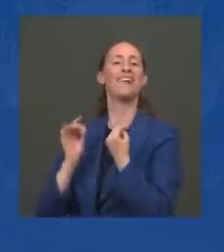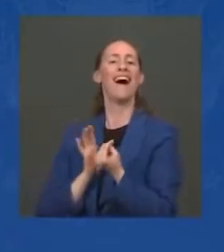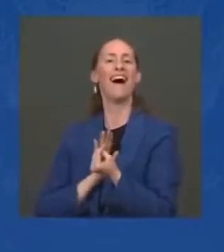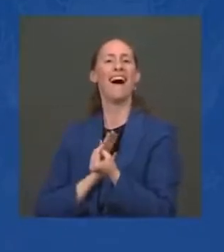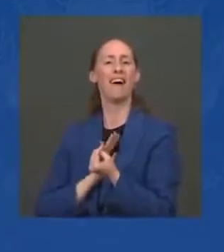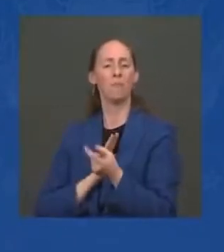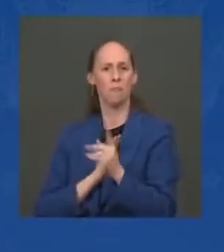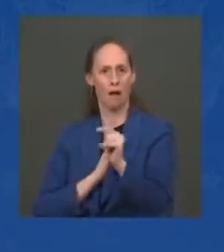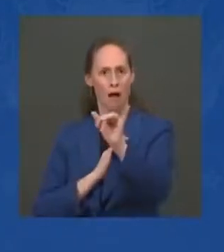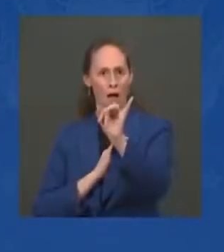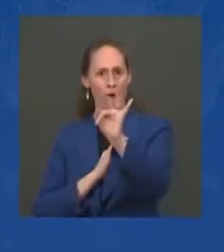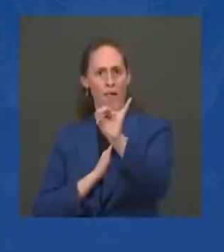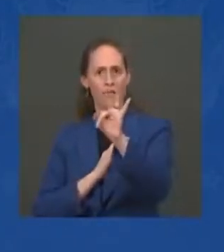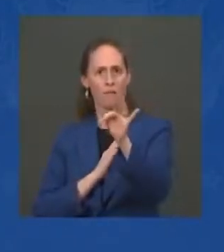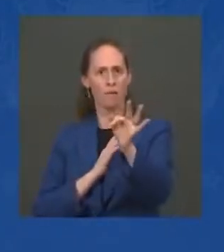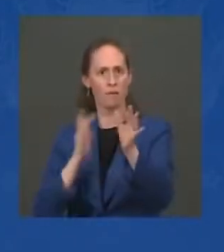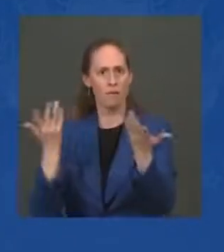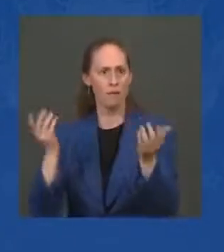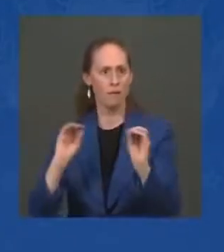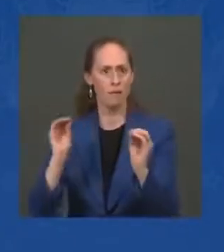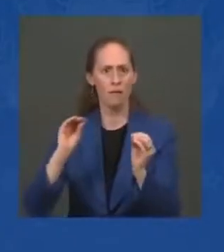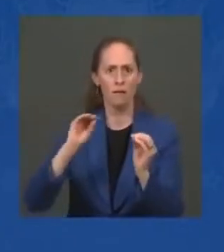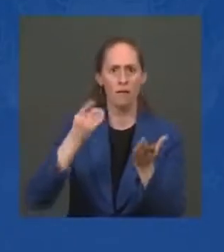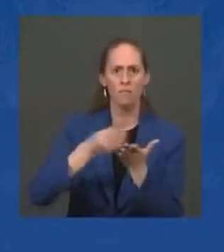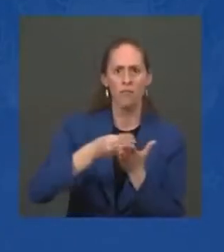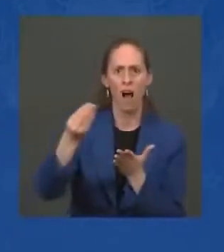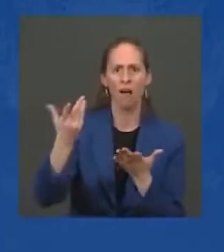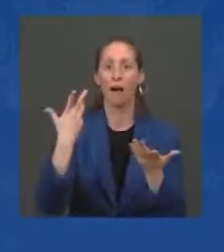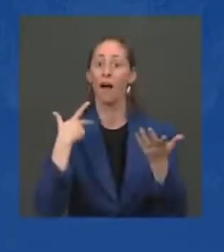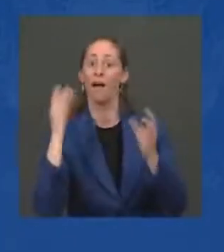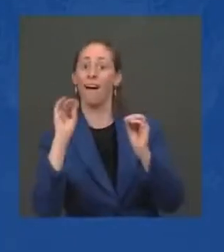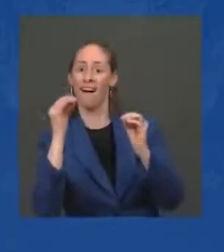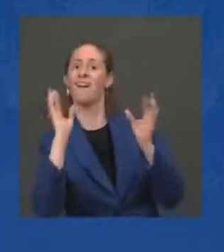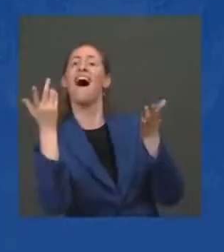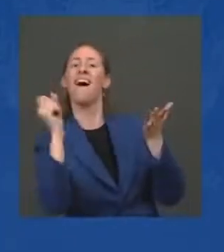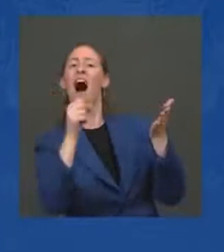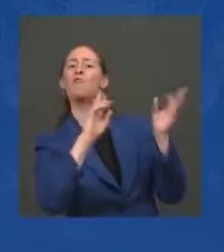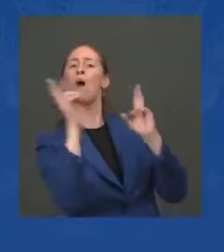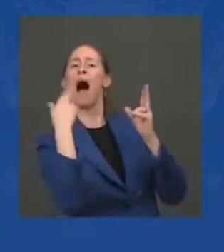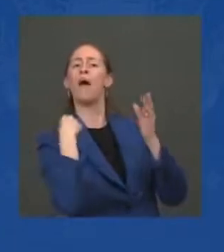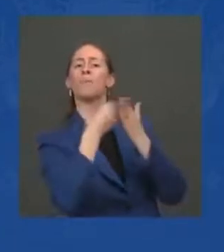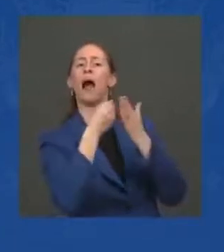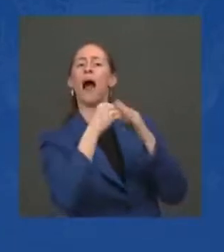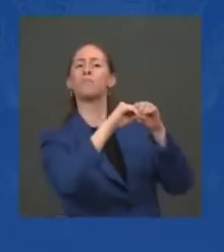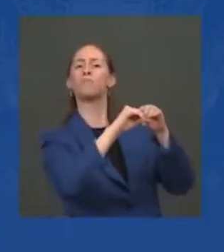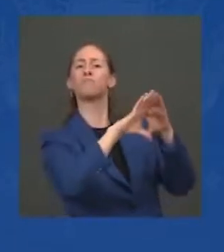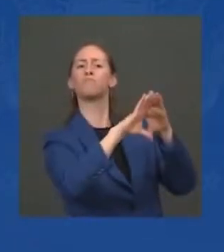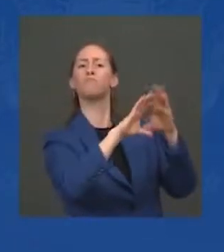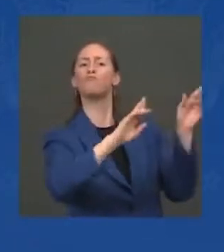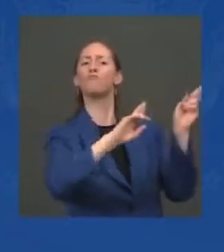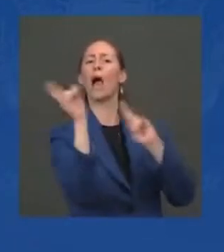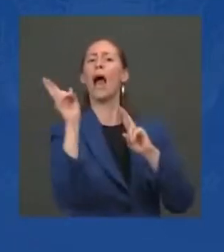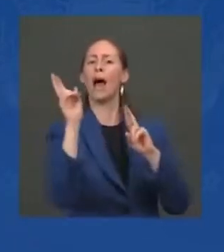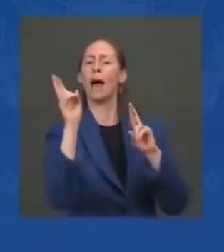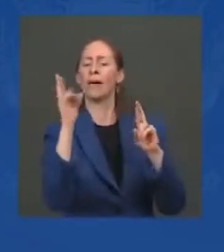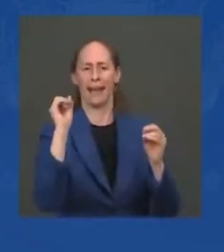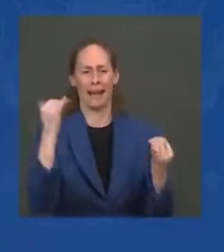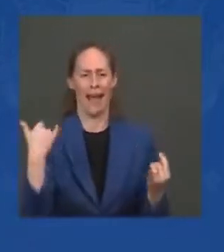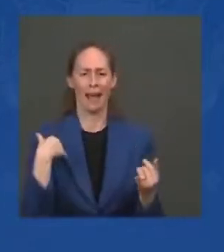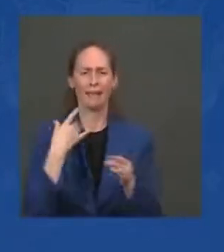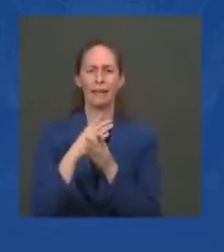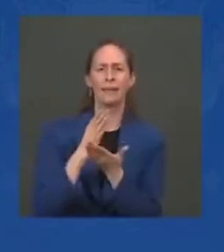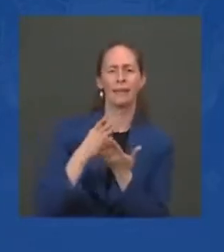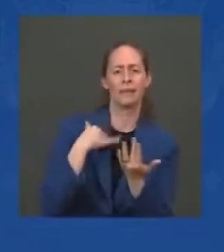for getting it there, it creates a real problem. So on the one hand, we're facing new disruptions to our supplies.